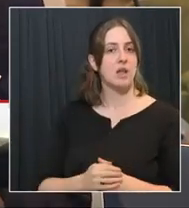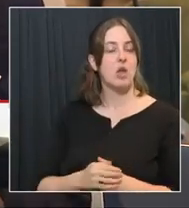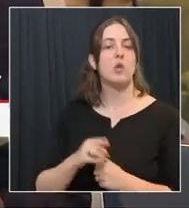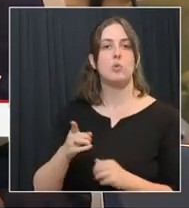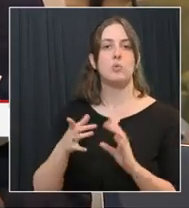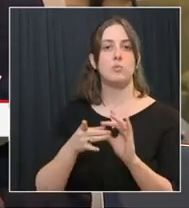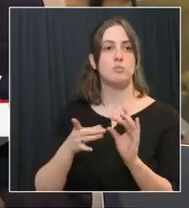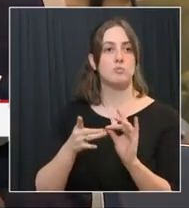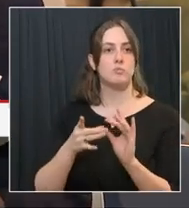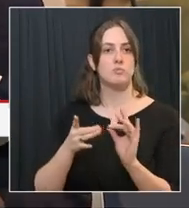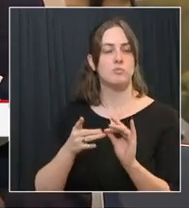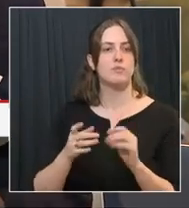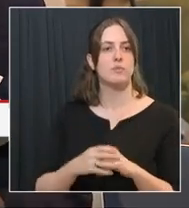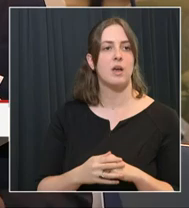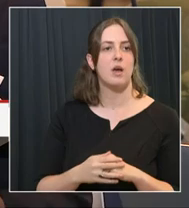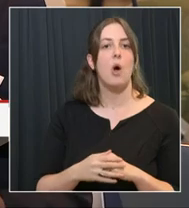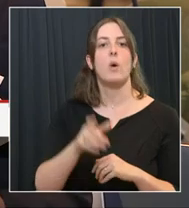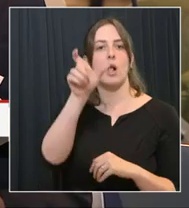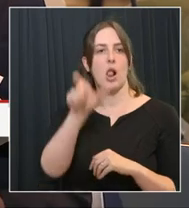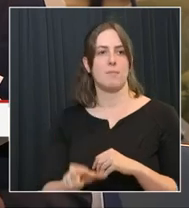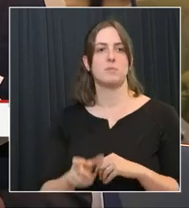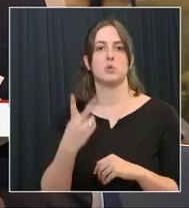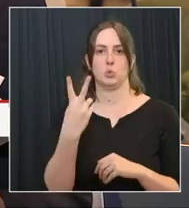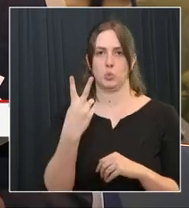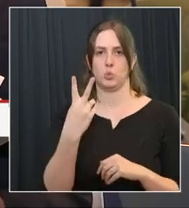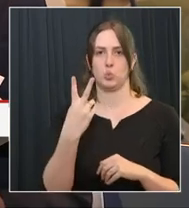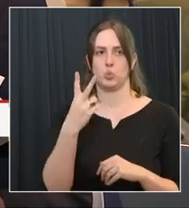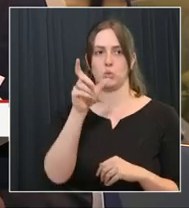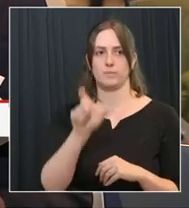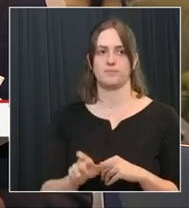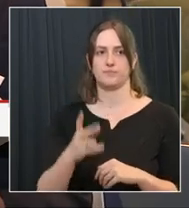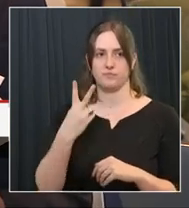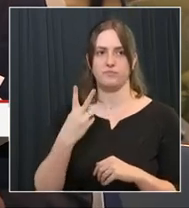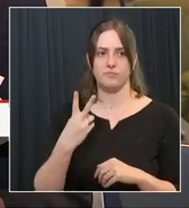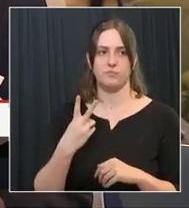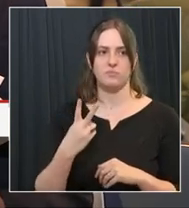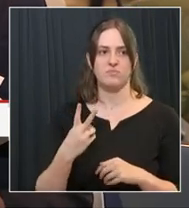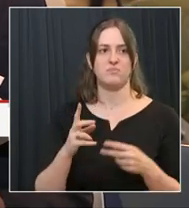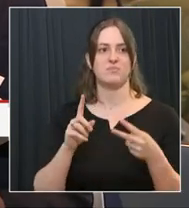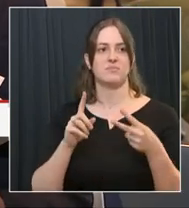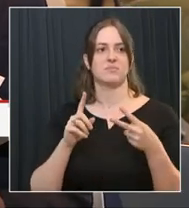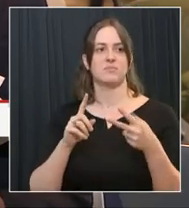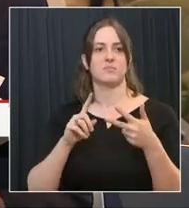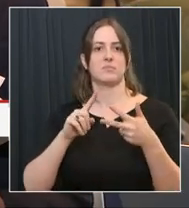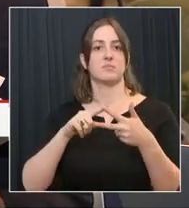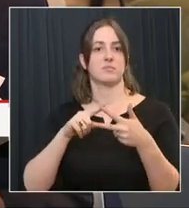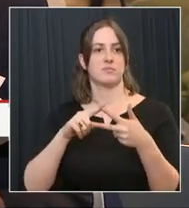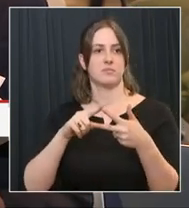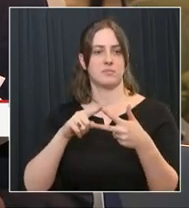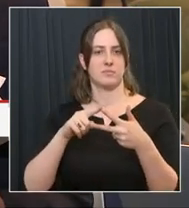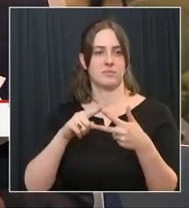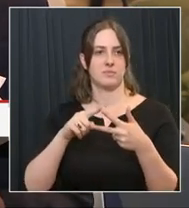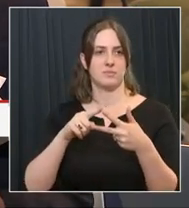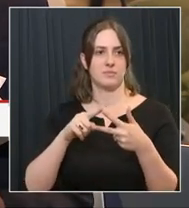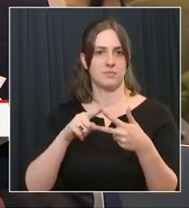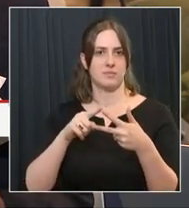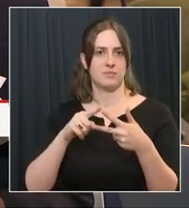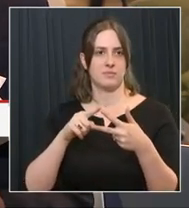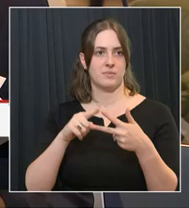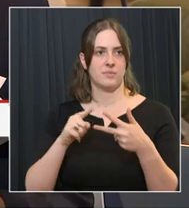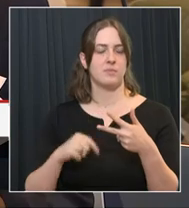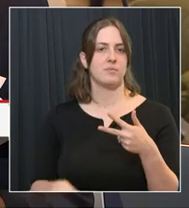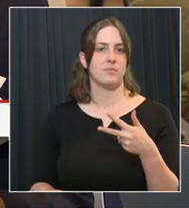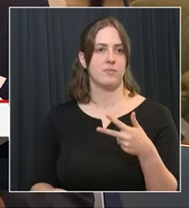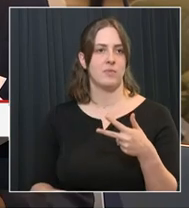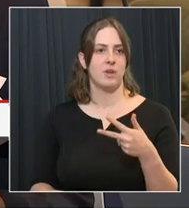paragraph 2, column 2. We saved $100 million in efficiencies through lease savings, energy savings, telecom